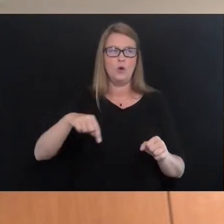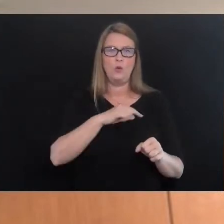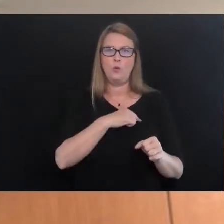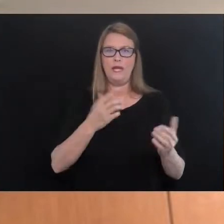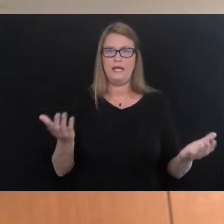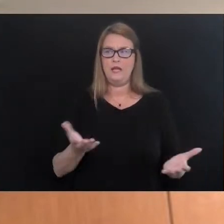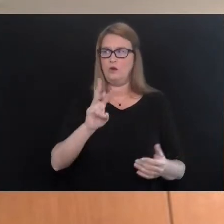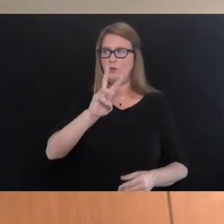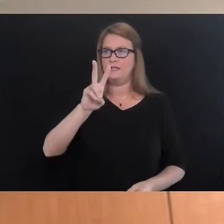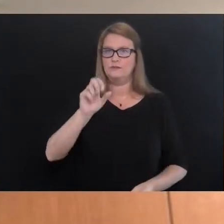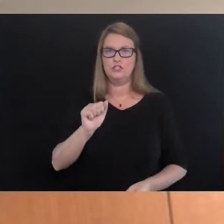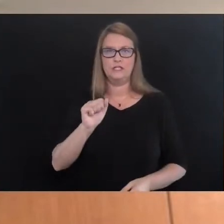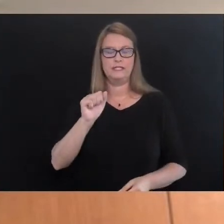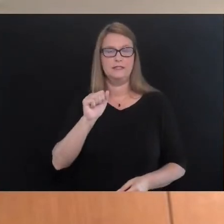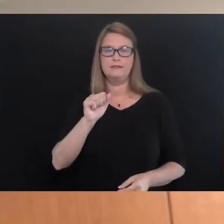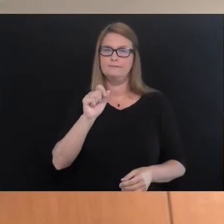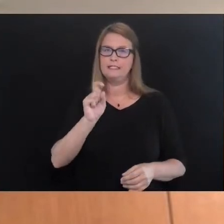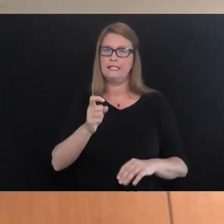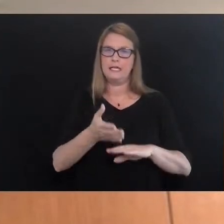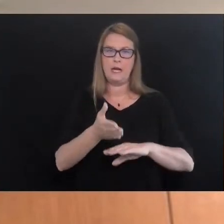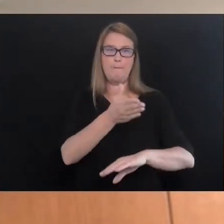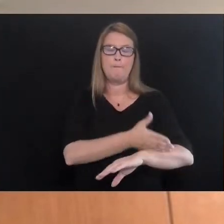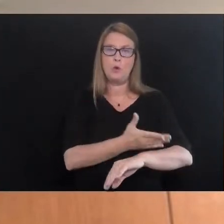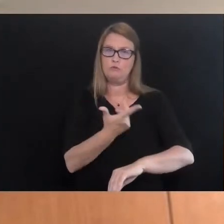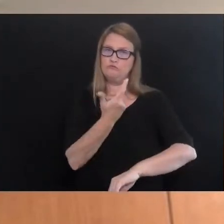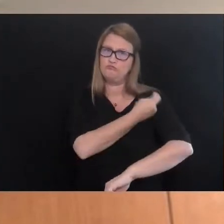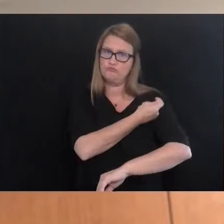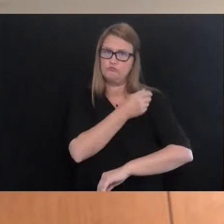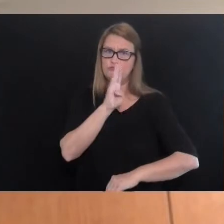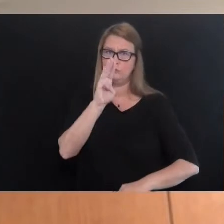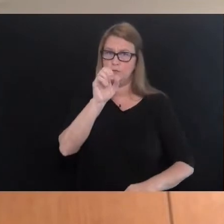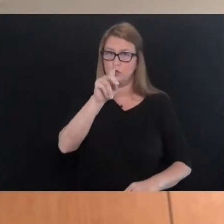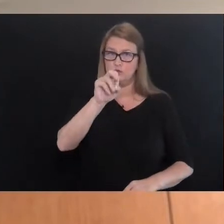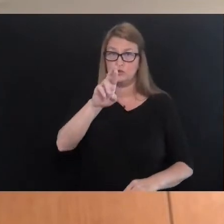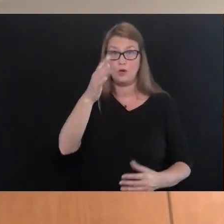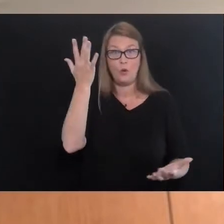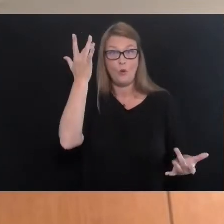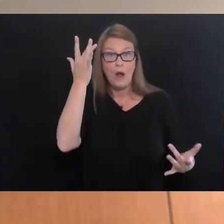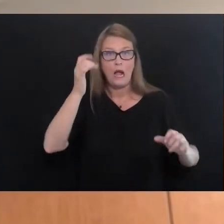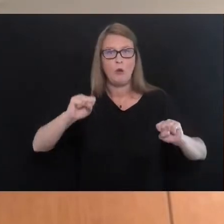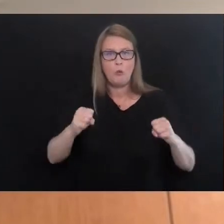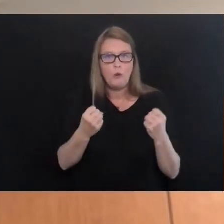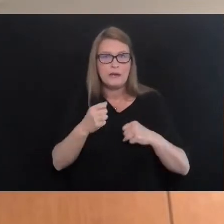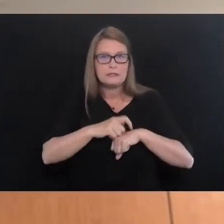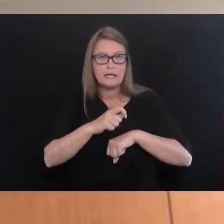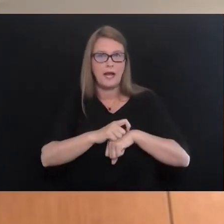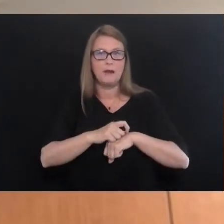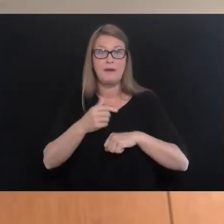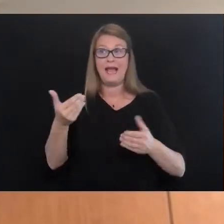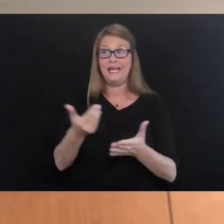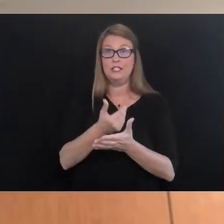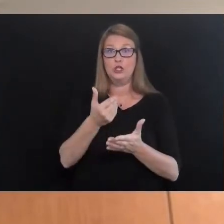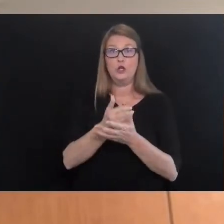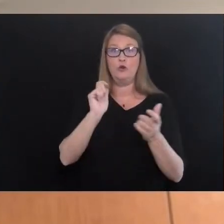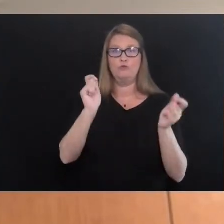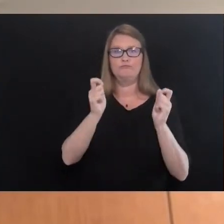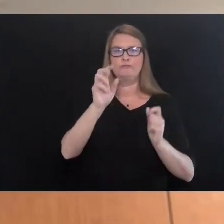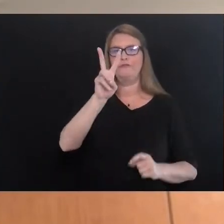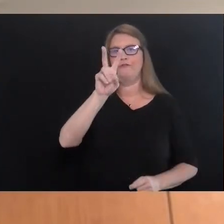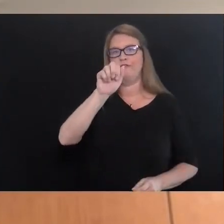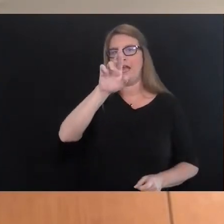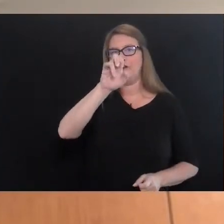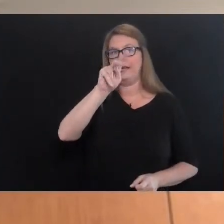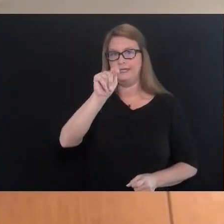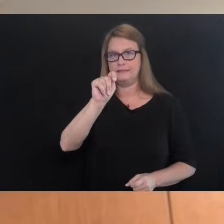to be going into these winter months and what we could potentially encounter with new variant coming forward.